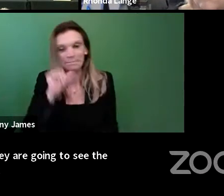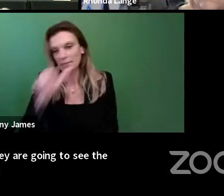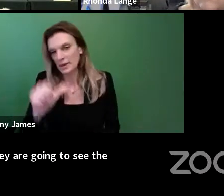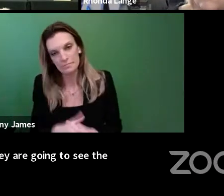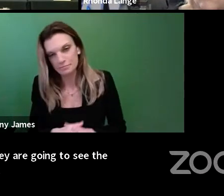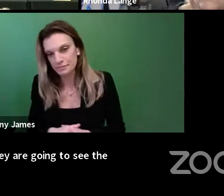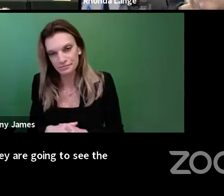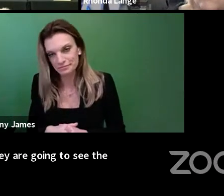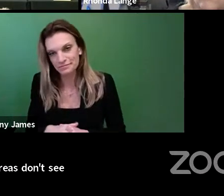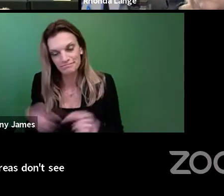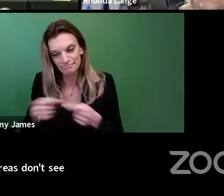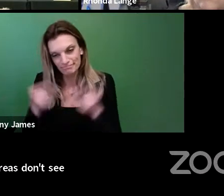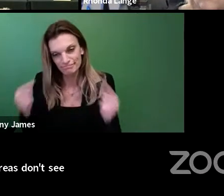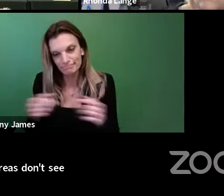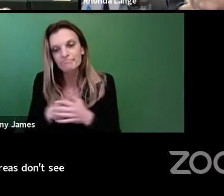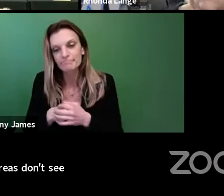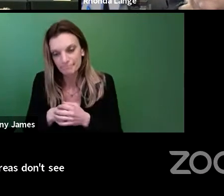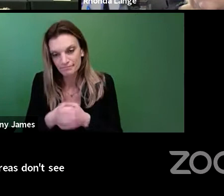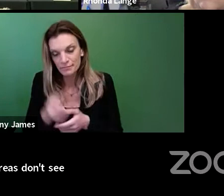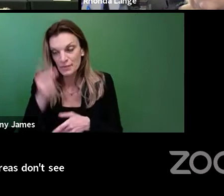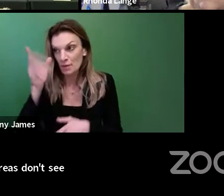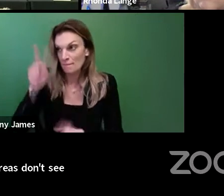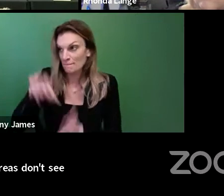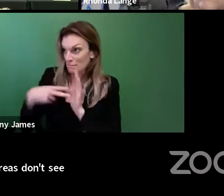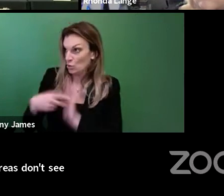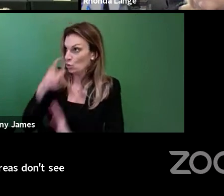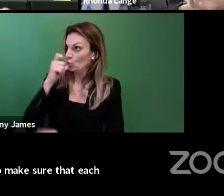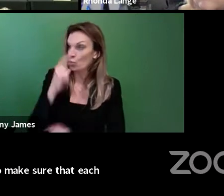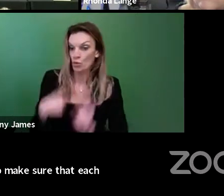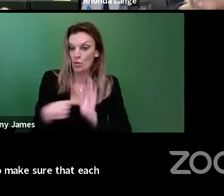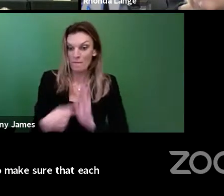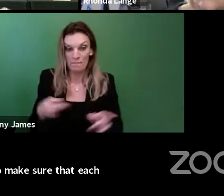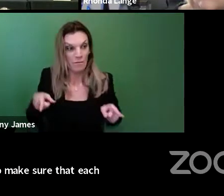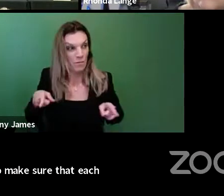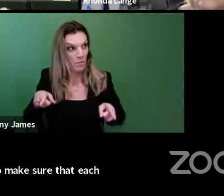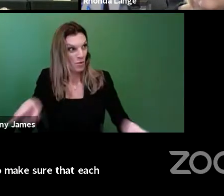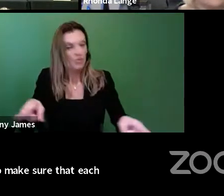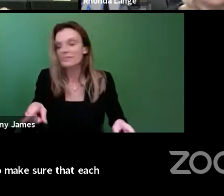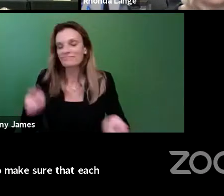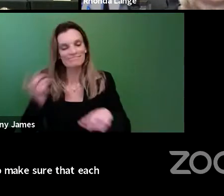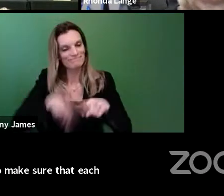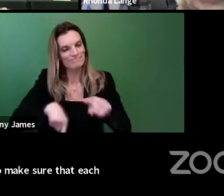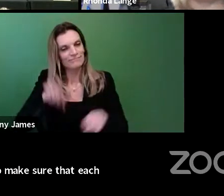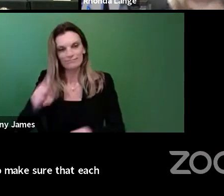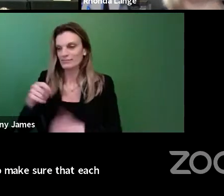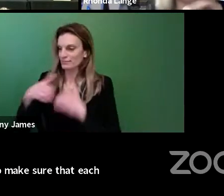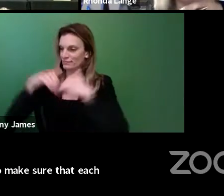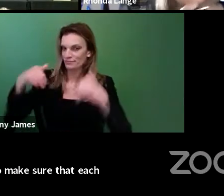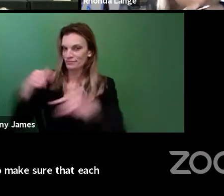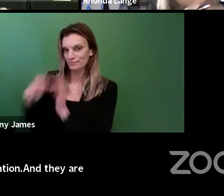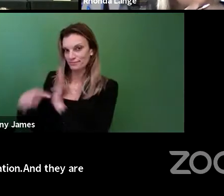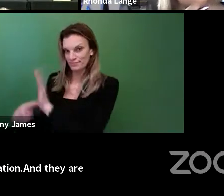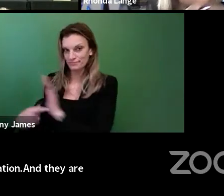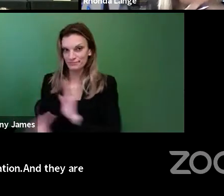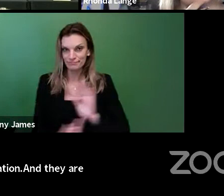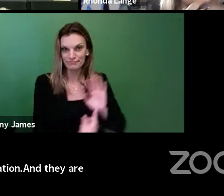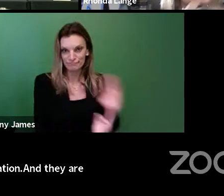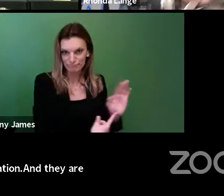So we do need to make sure that each of them have that representation, and they're not, you know, like someone